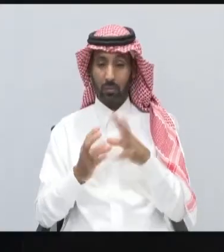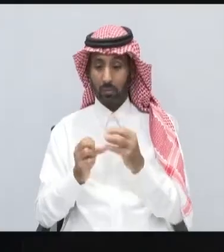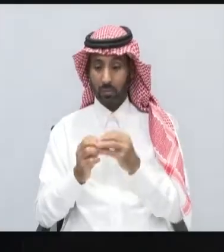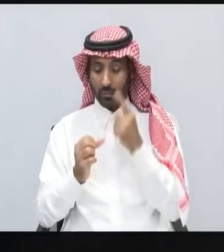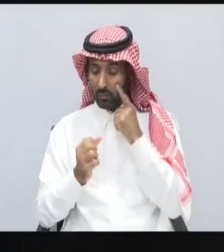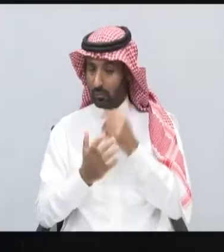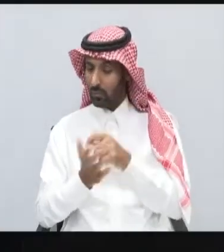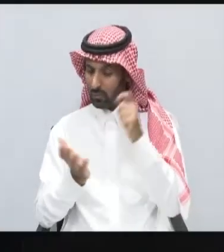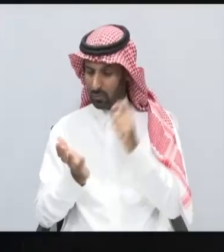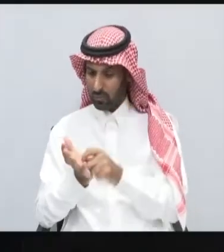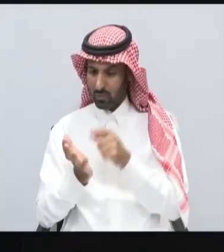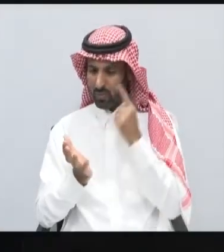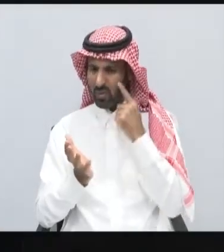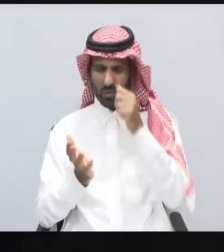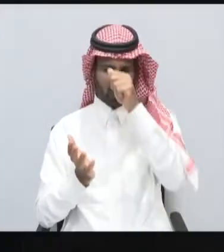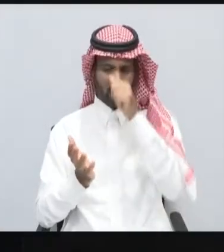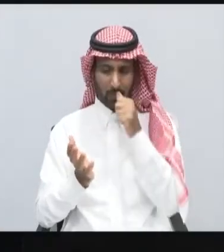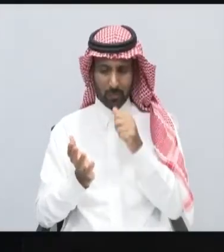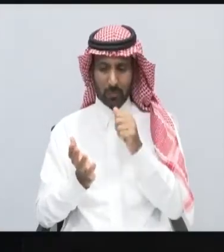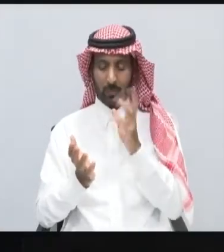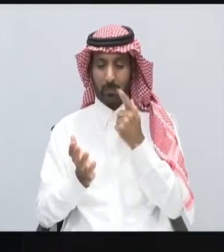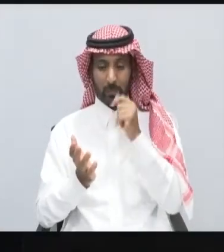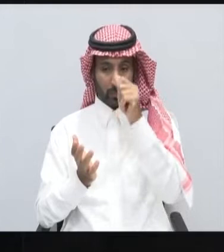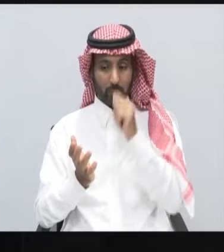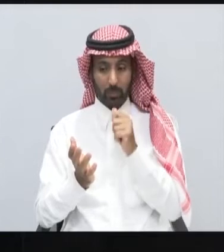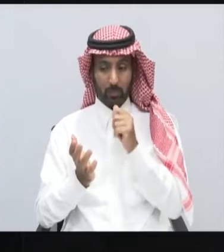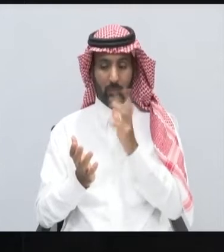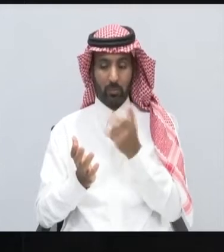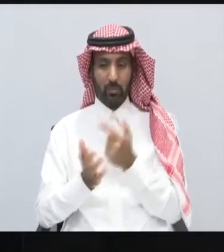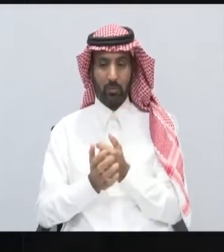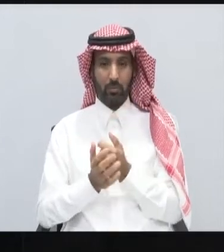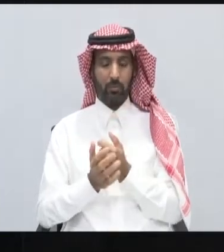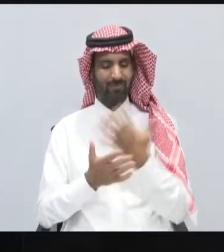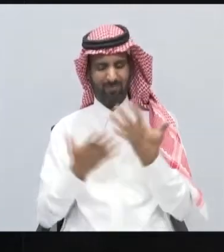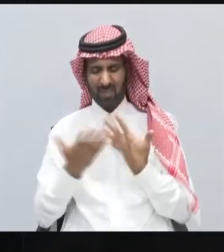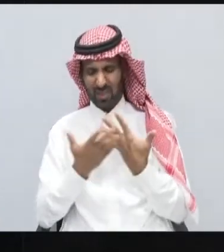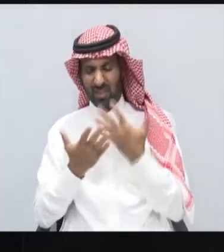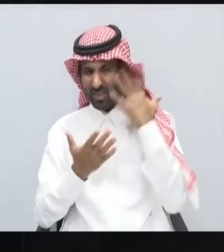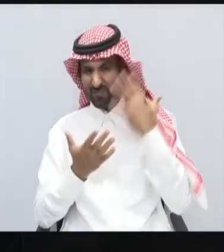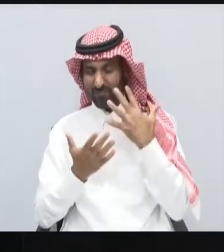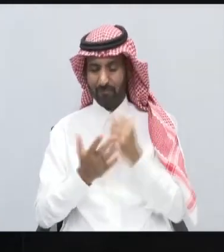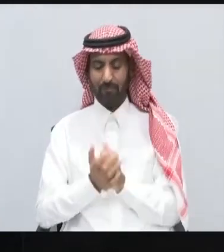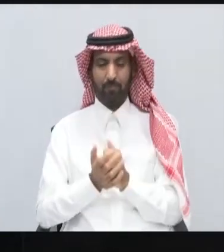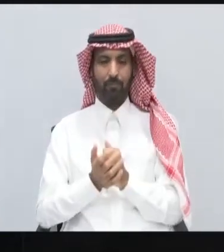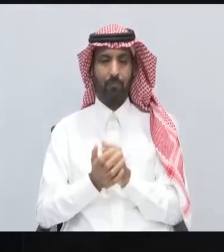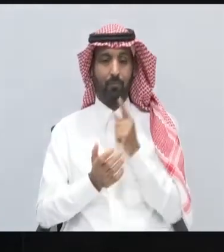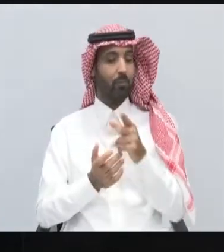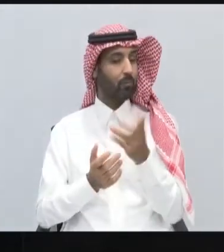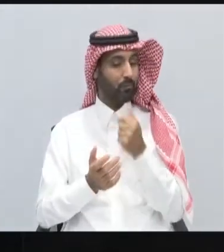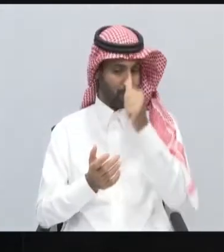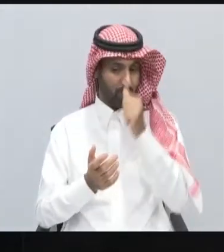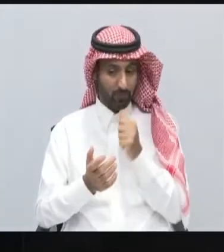in the bottom of the page, he is angry, he is irritated, okay? What does make you